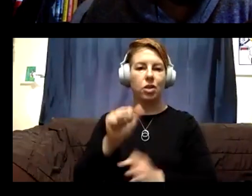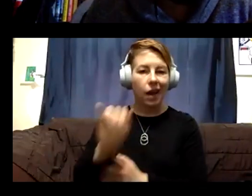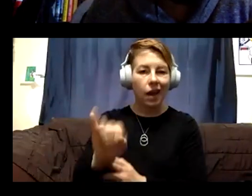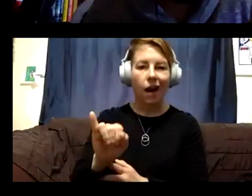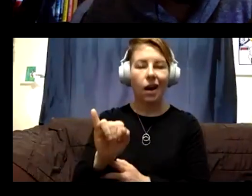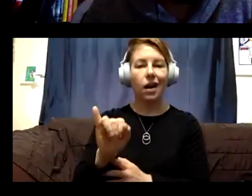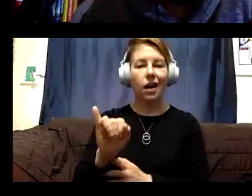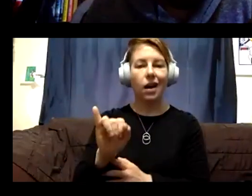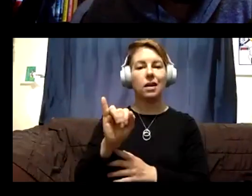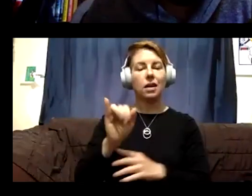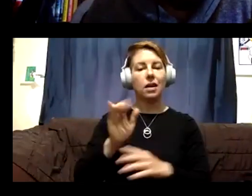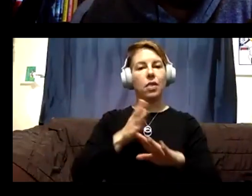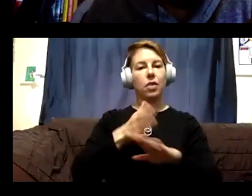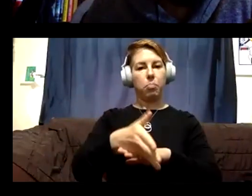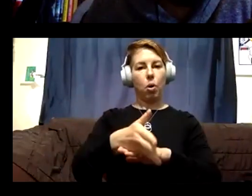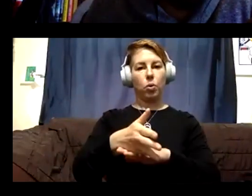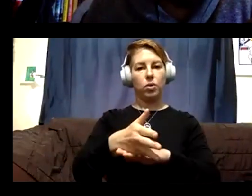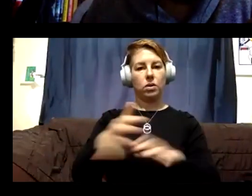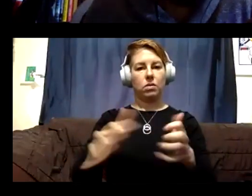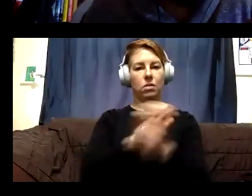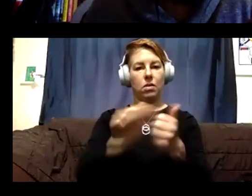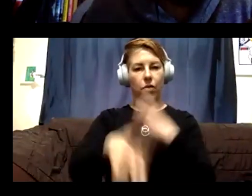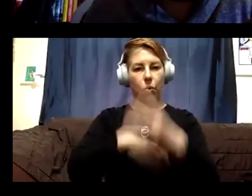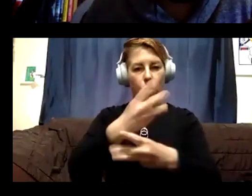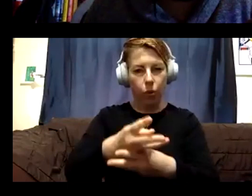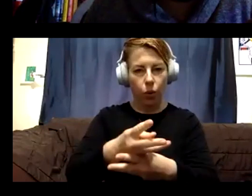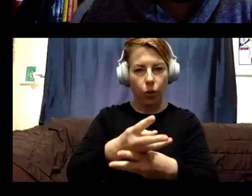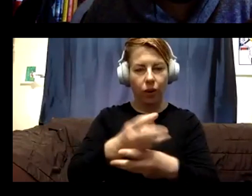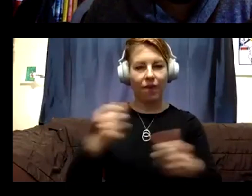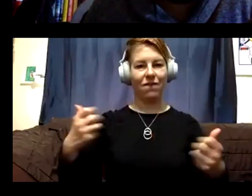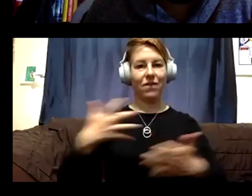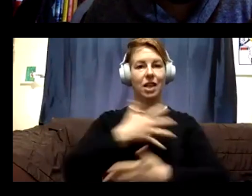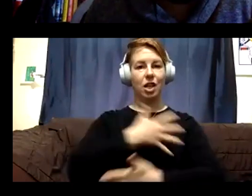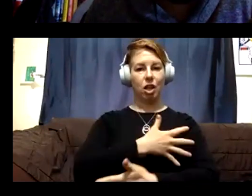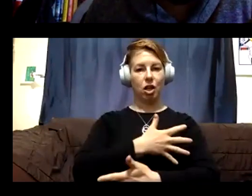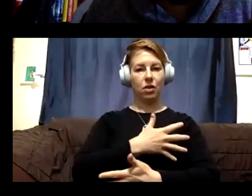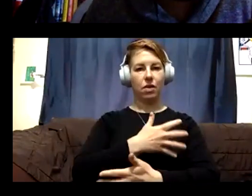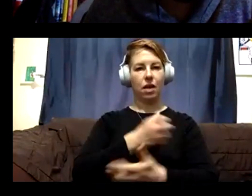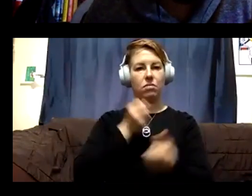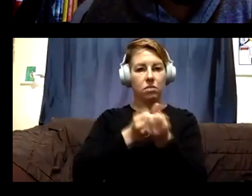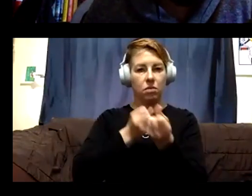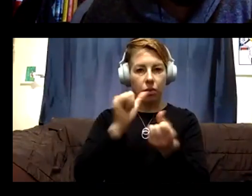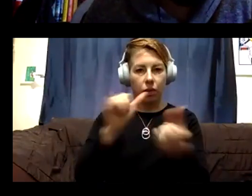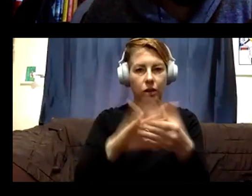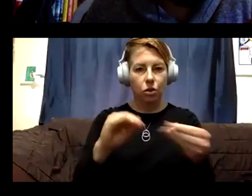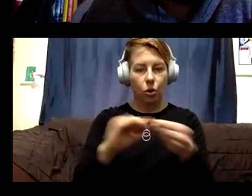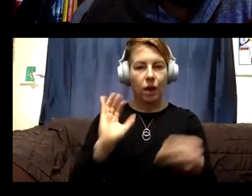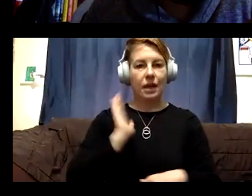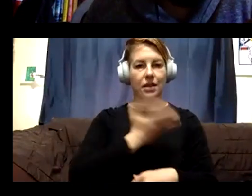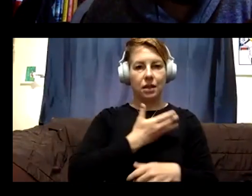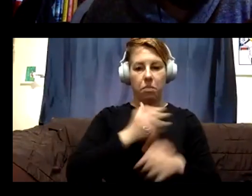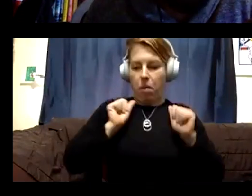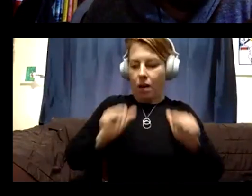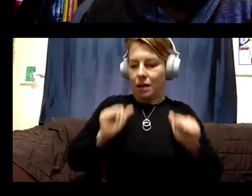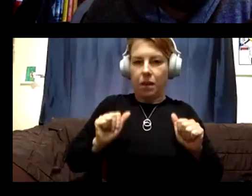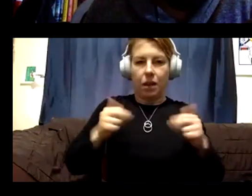fear that drives the narrative is that of our own obsolescence. In the future, our being human will not